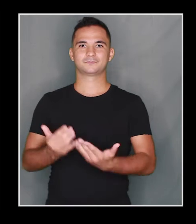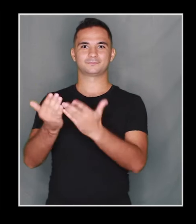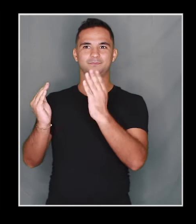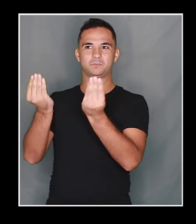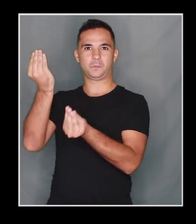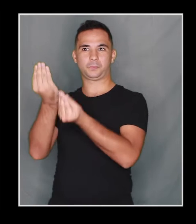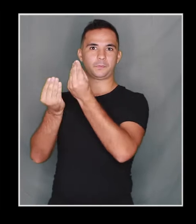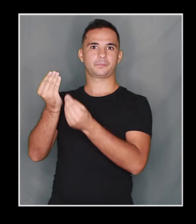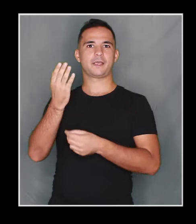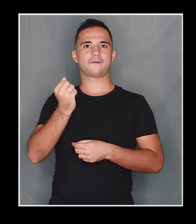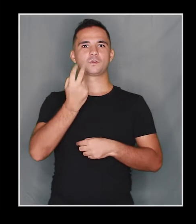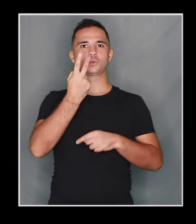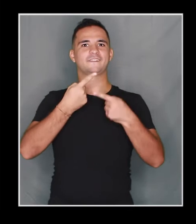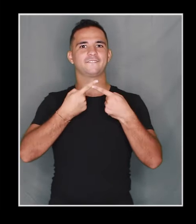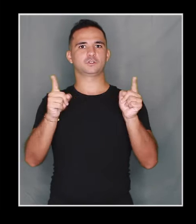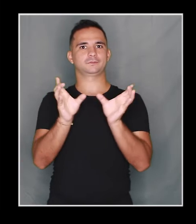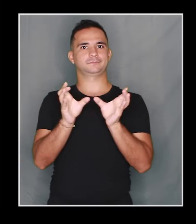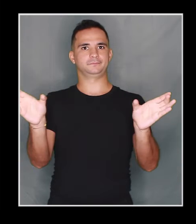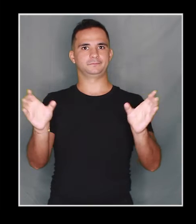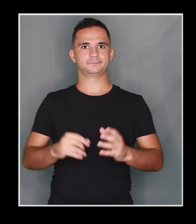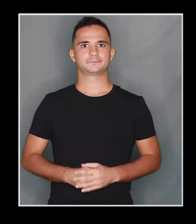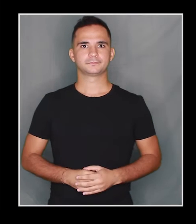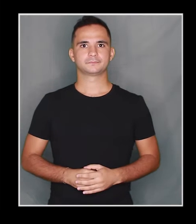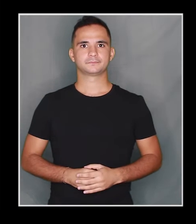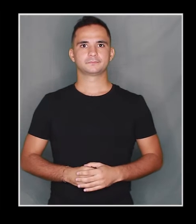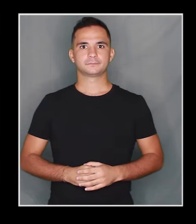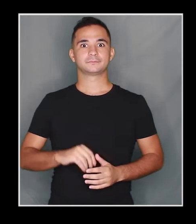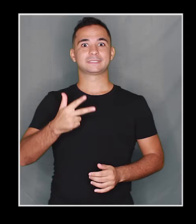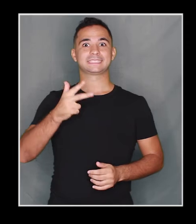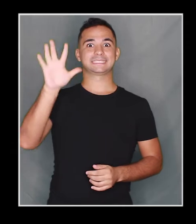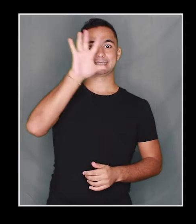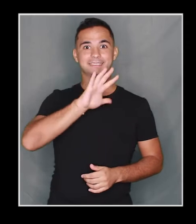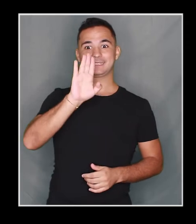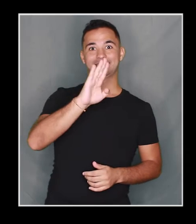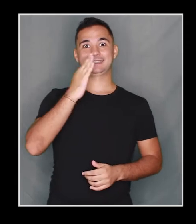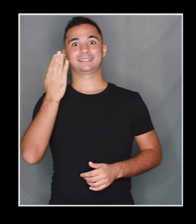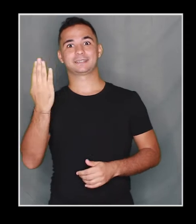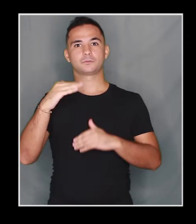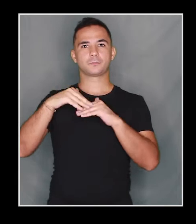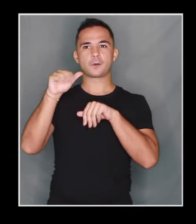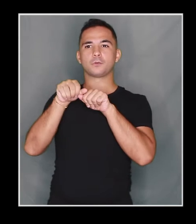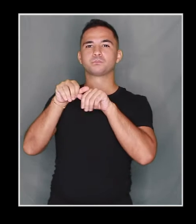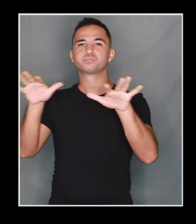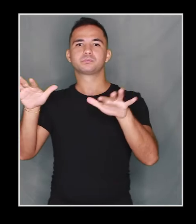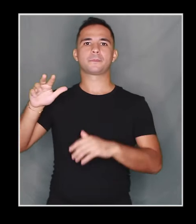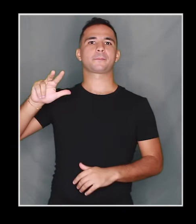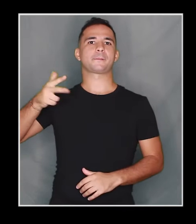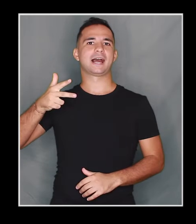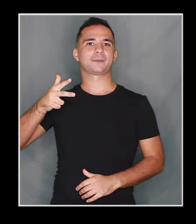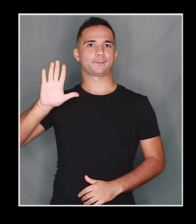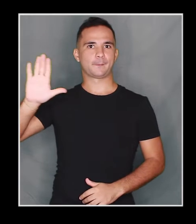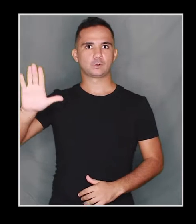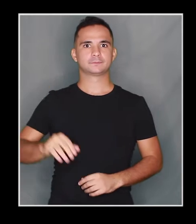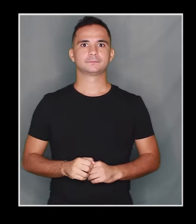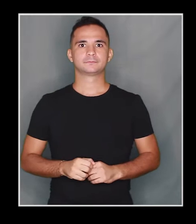In Sicily there are two Opera dei Pupi schools. The Palermo one spread throughout western Sicily,